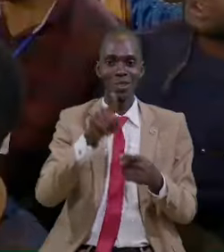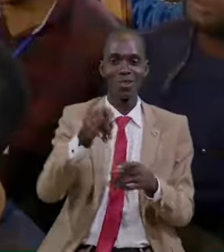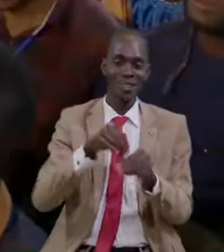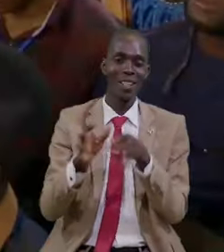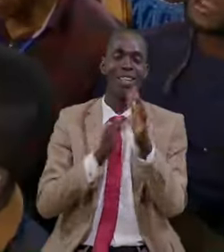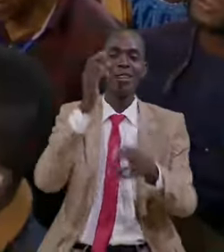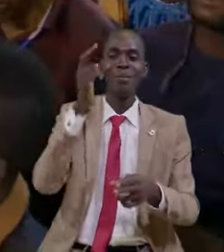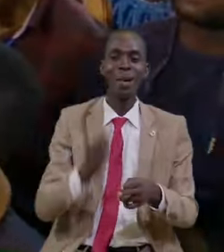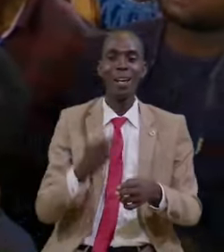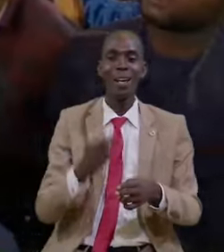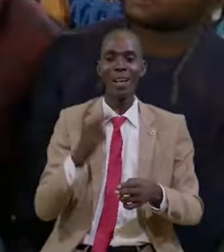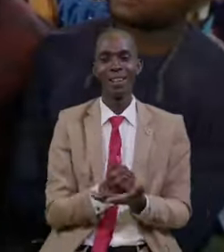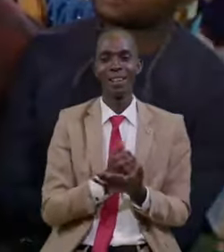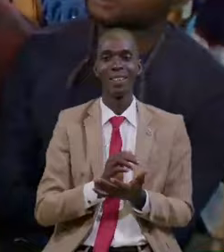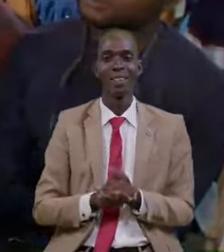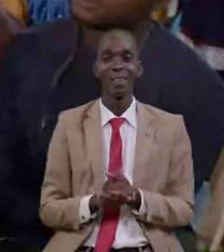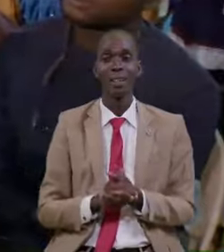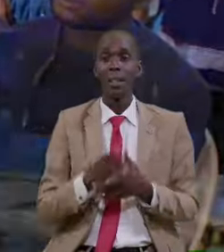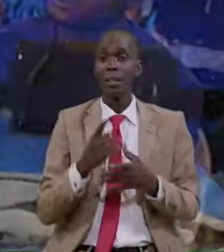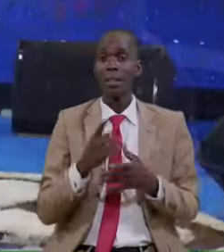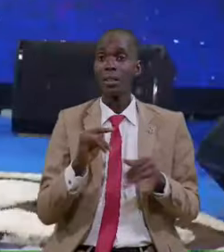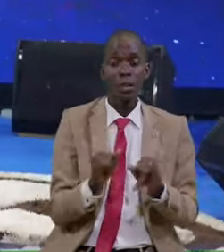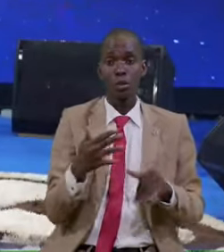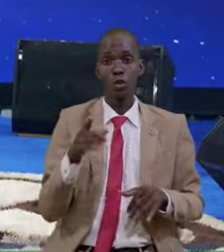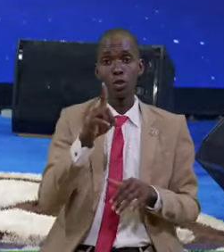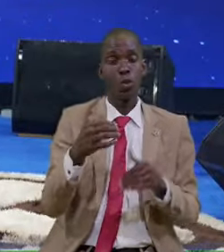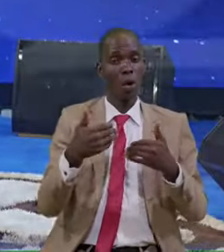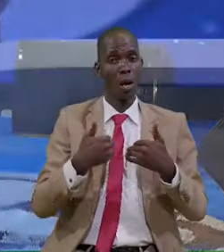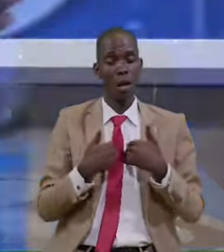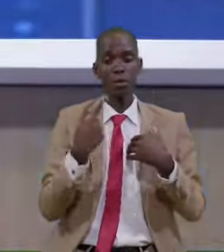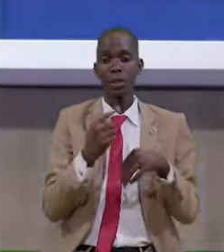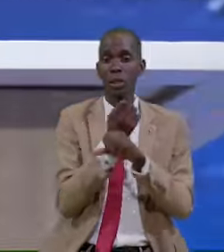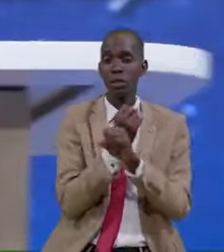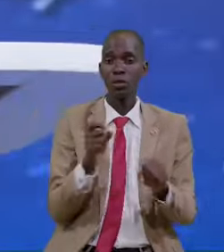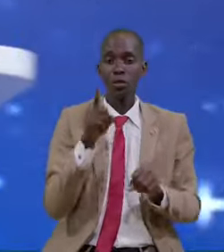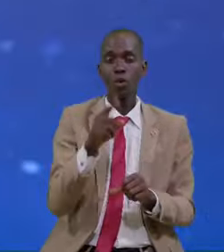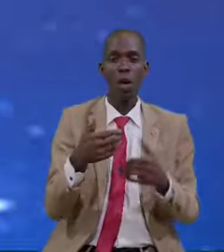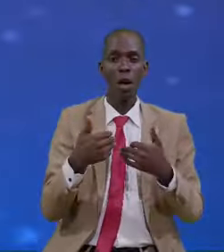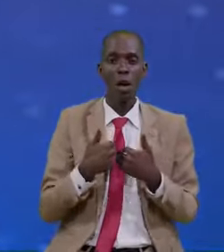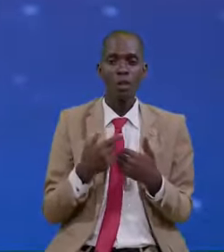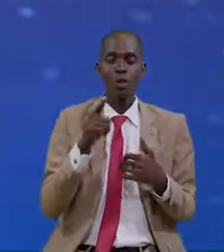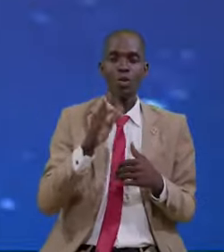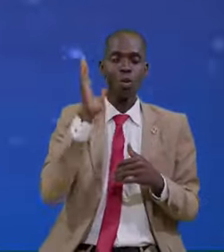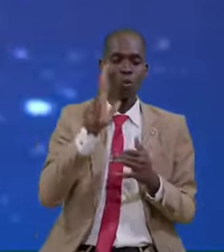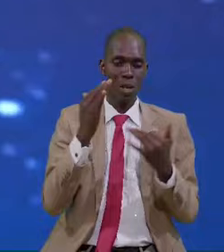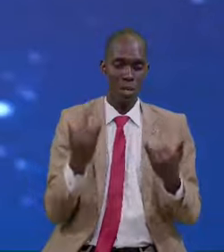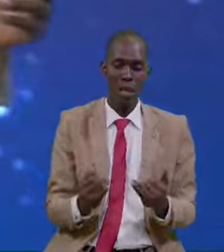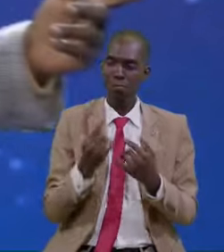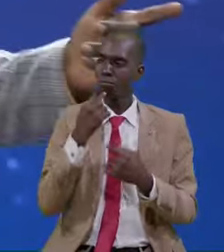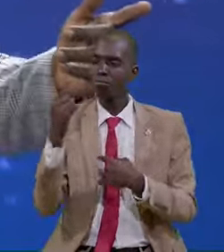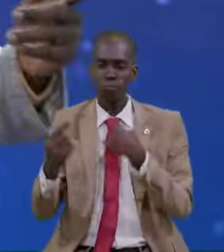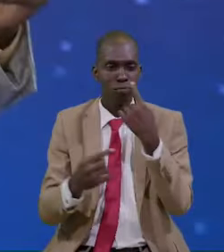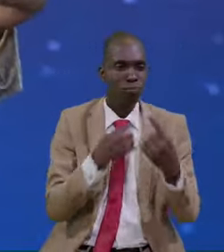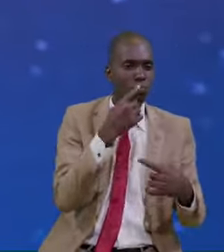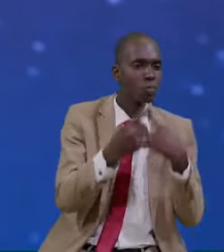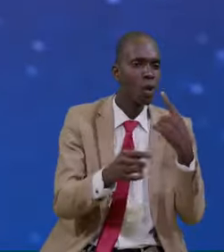Jesus' name. And the same thing you have, the salvation you have, you go tell others, and those